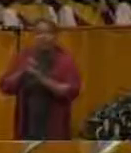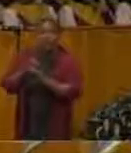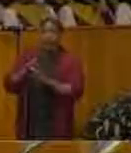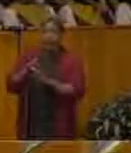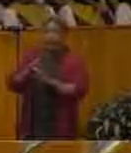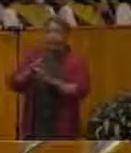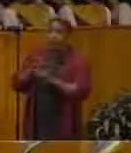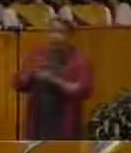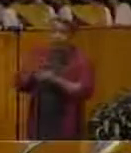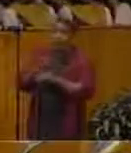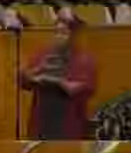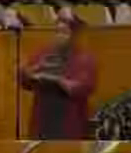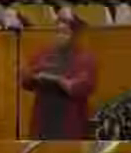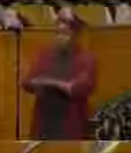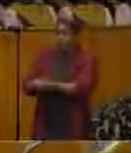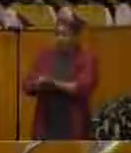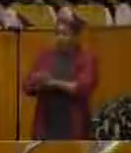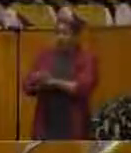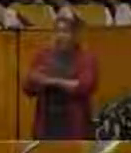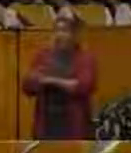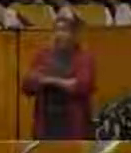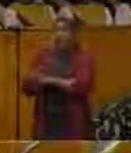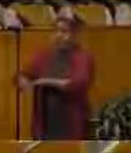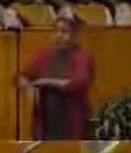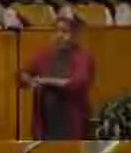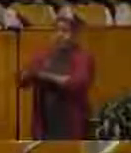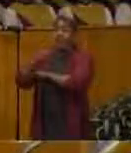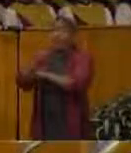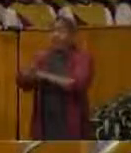club. I've left the club when the sun was coming. Yeah,